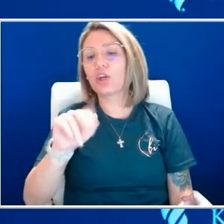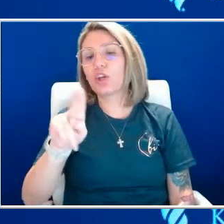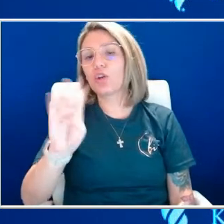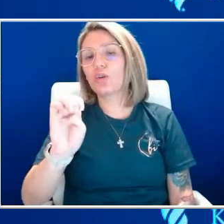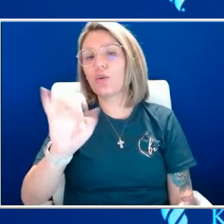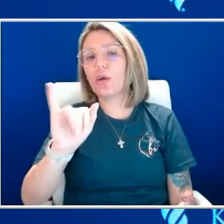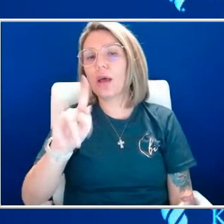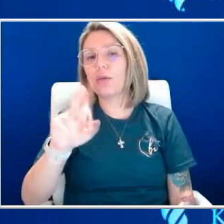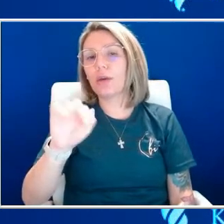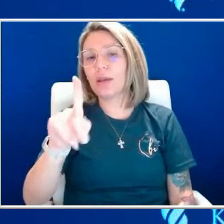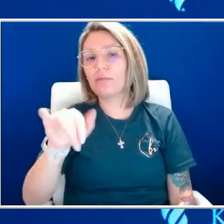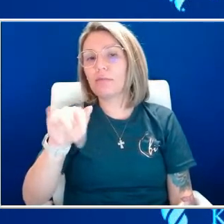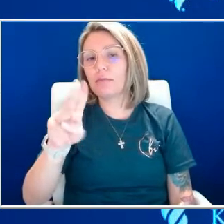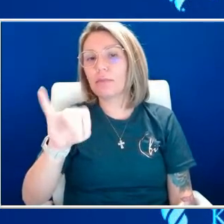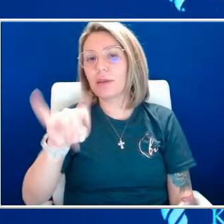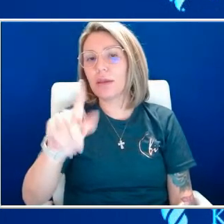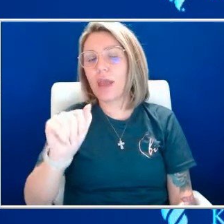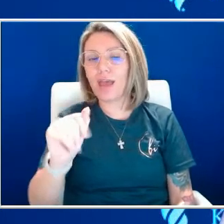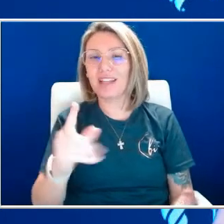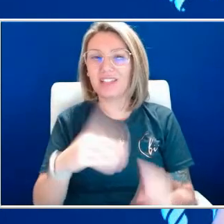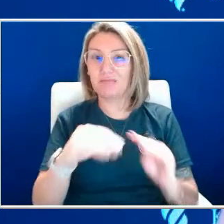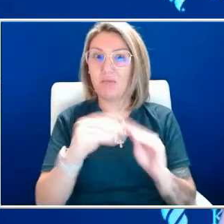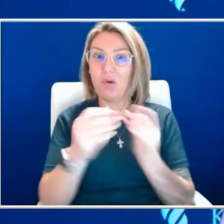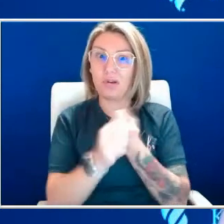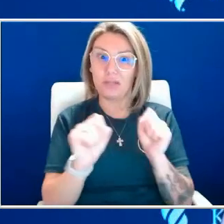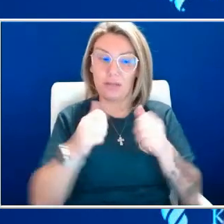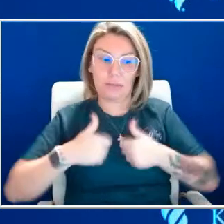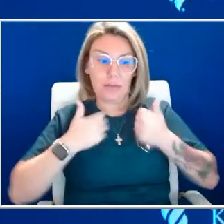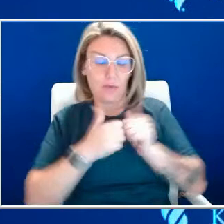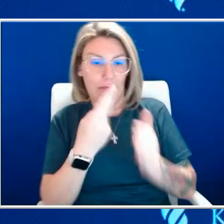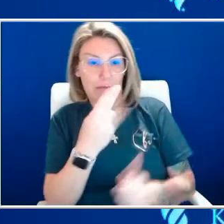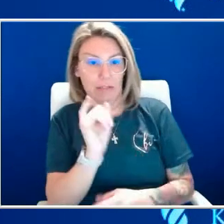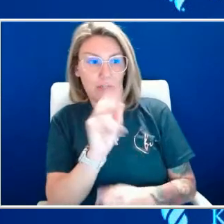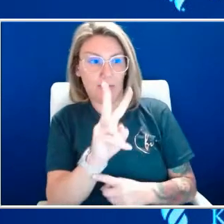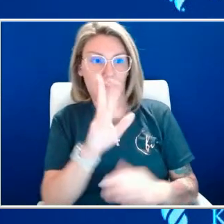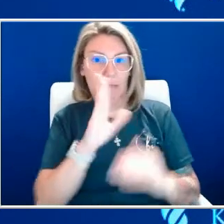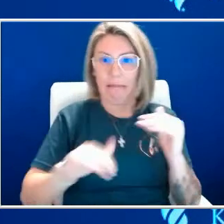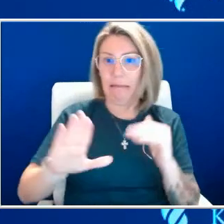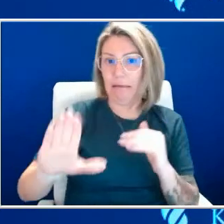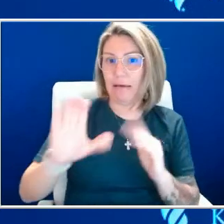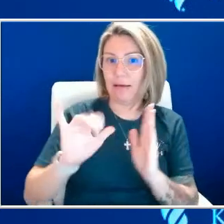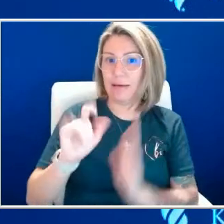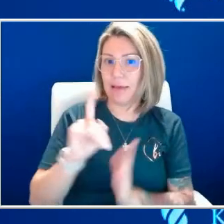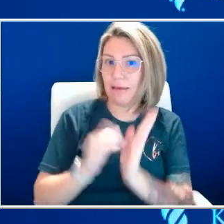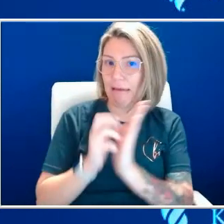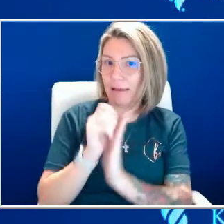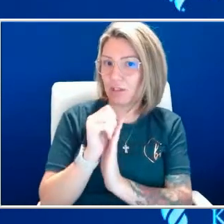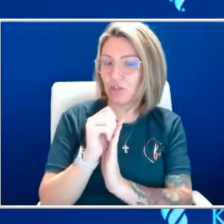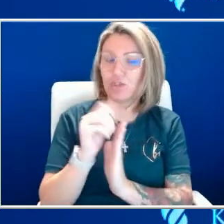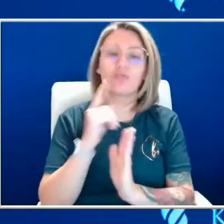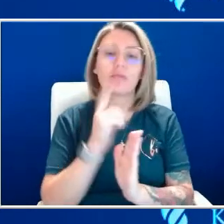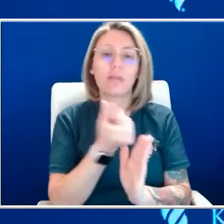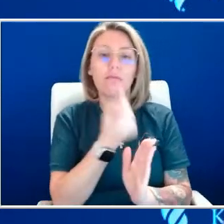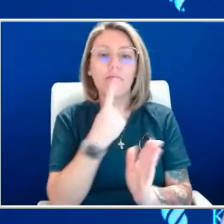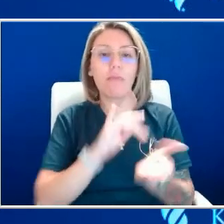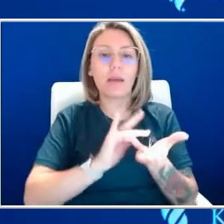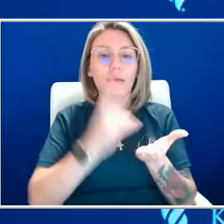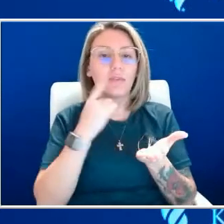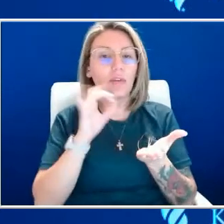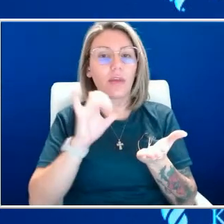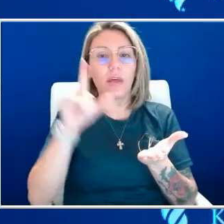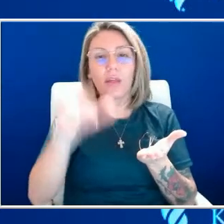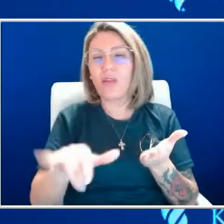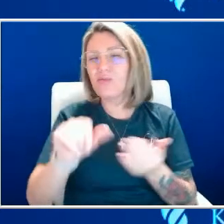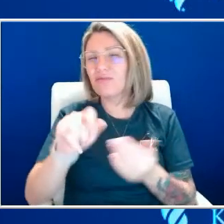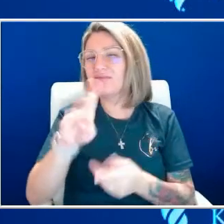with HIV if you're doing everything correctly. Taking the medicines we have now for HIV, very low side effects